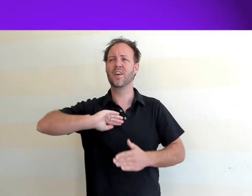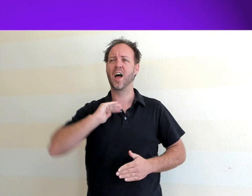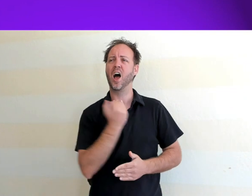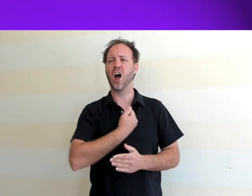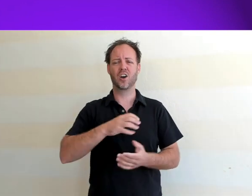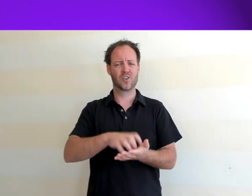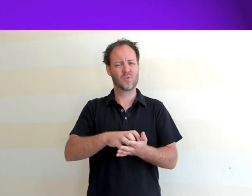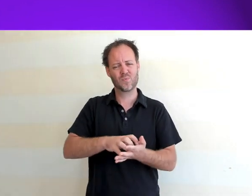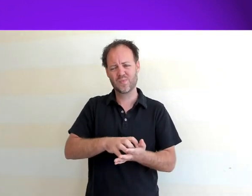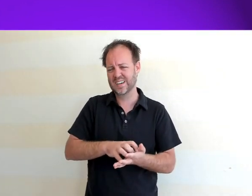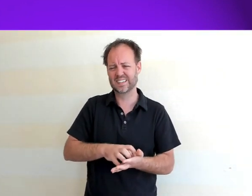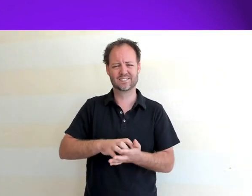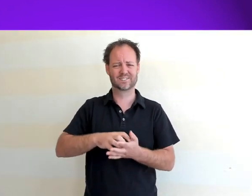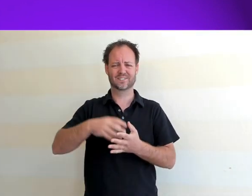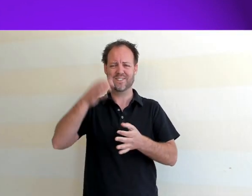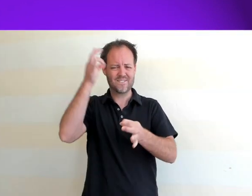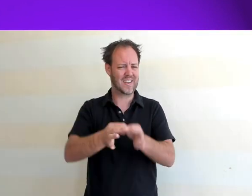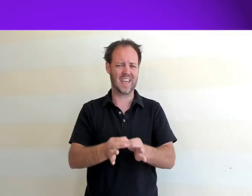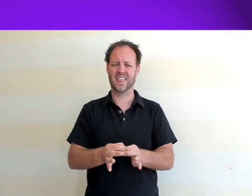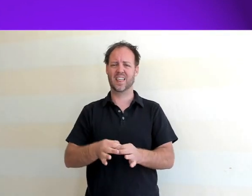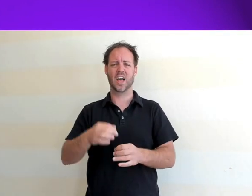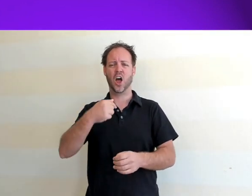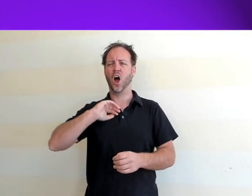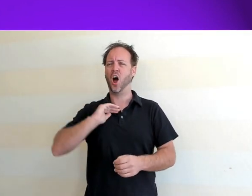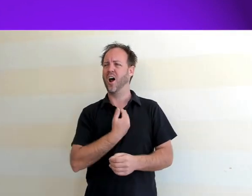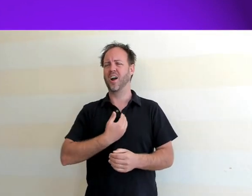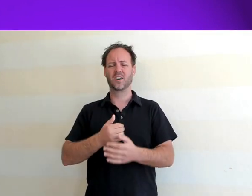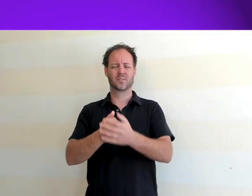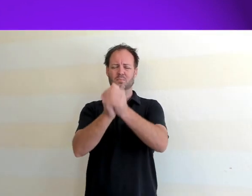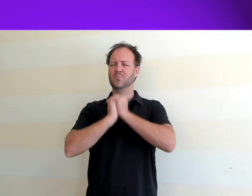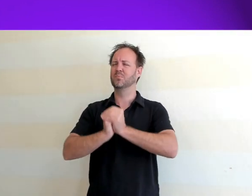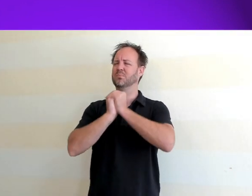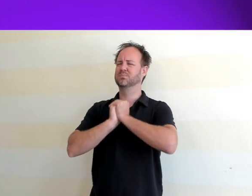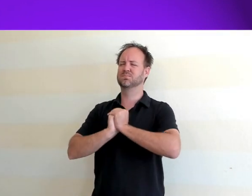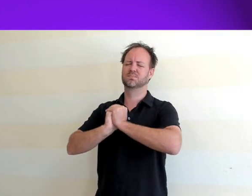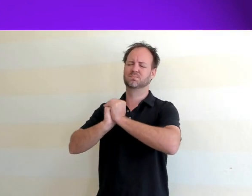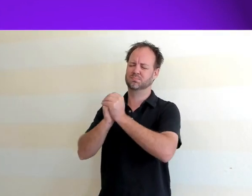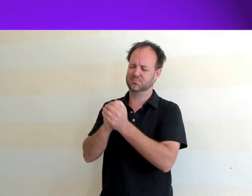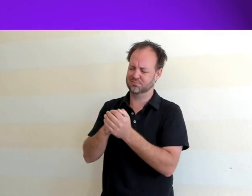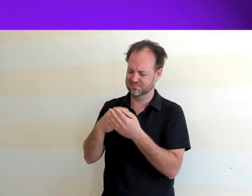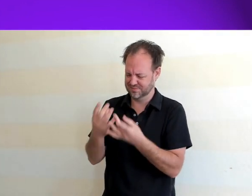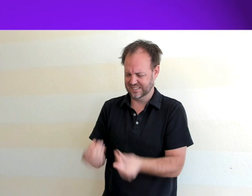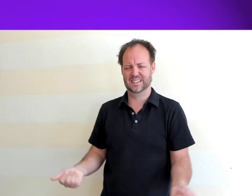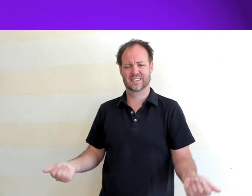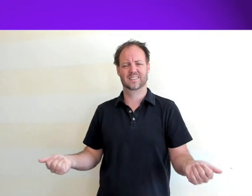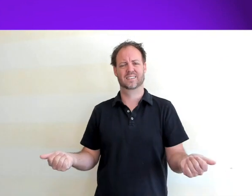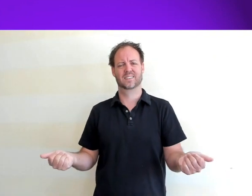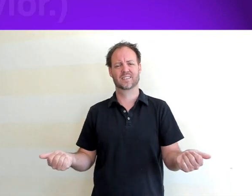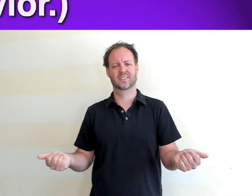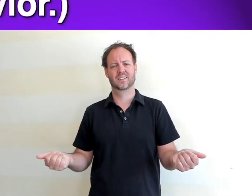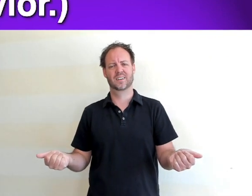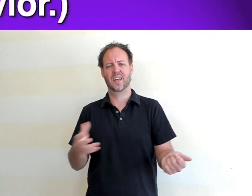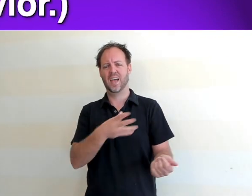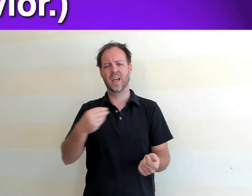Please forgive our weak faith, our poor prayers, and our wavering trust in you.